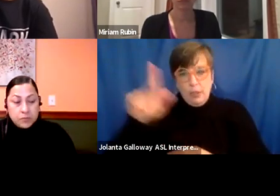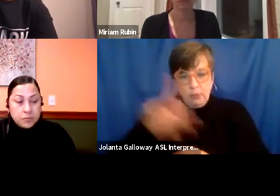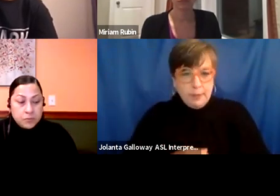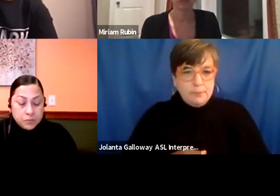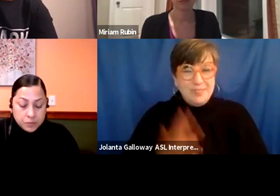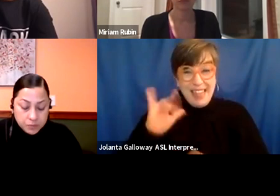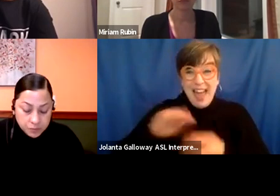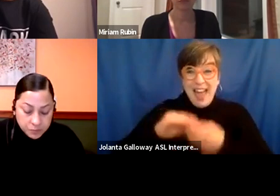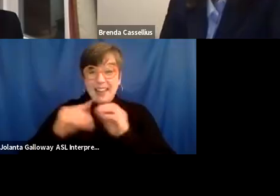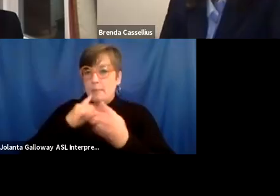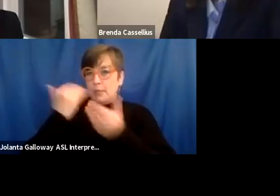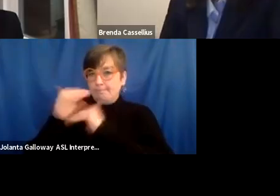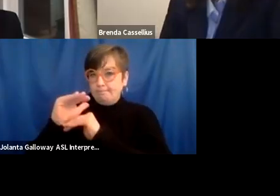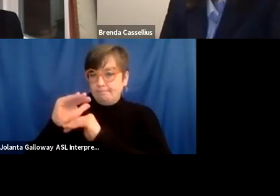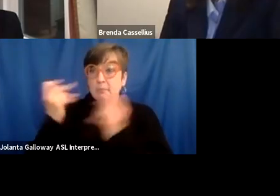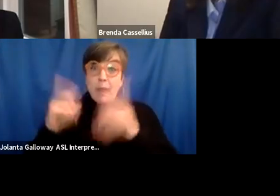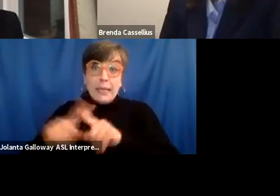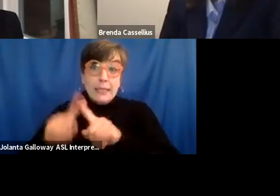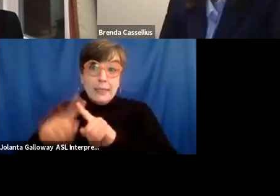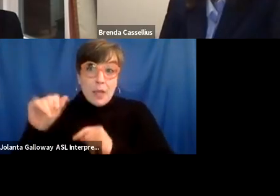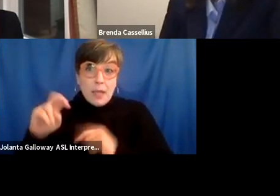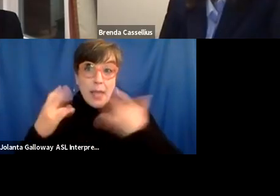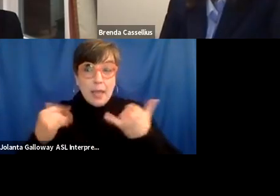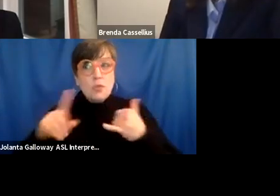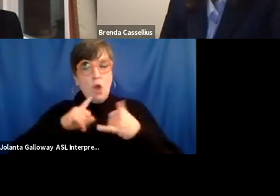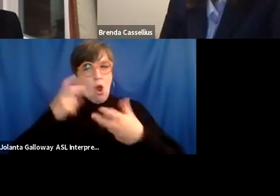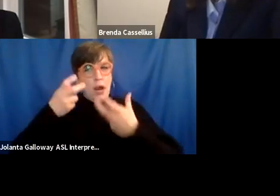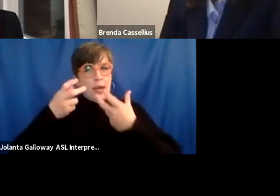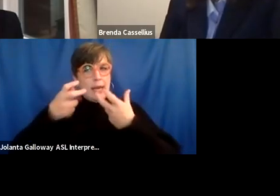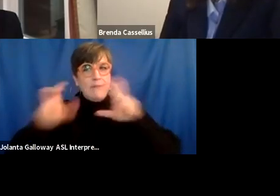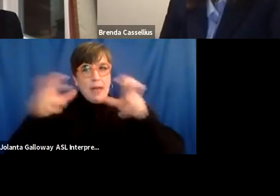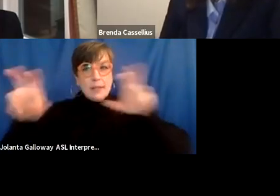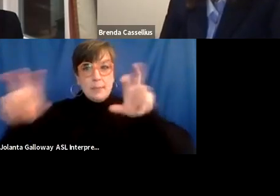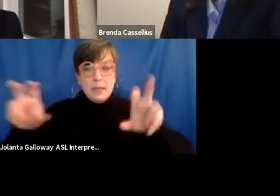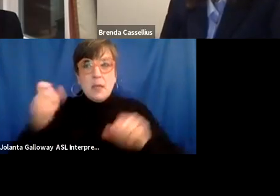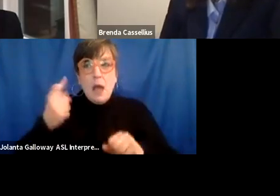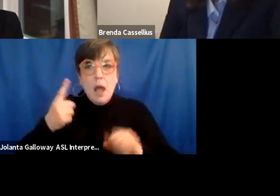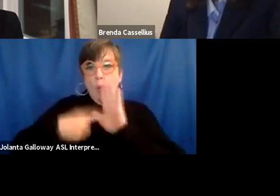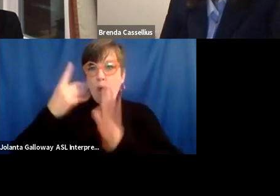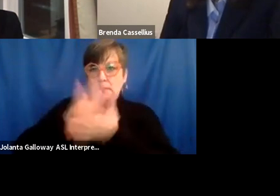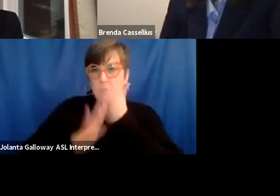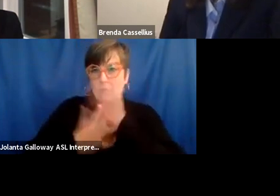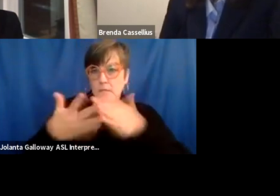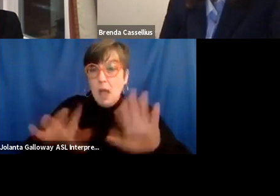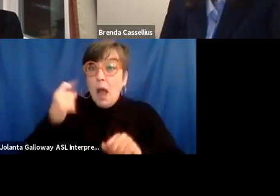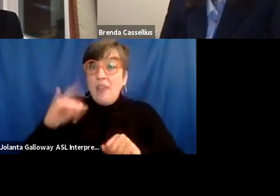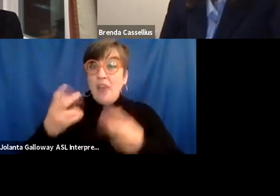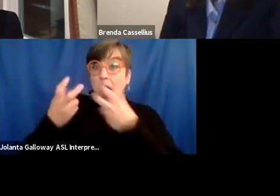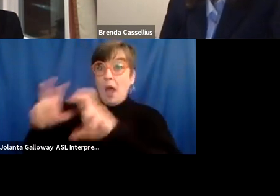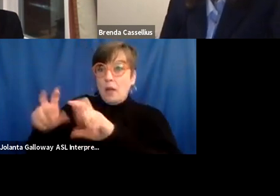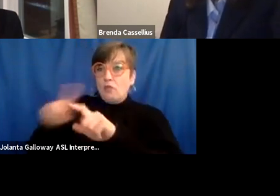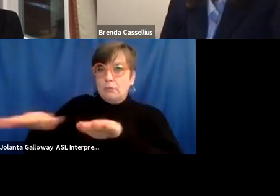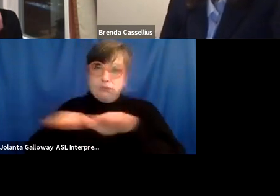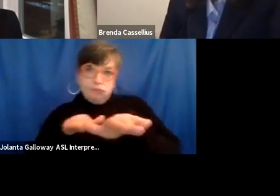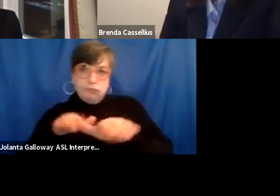In a lot of cases, what we're thinking of are investments that we can make that are one time, but that shift the way that we